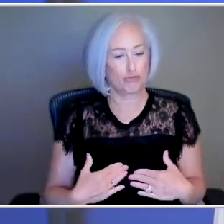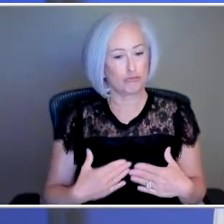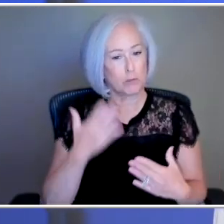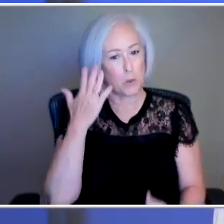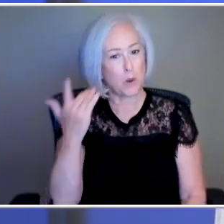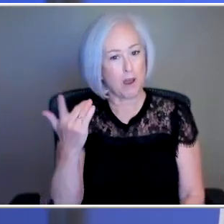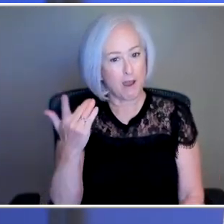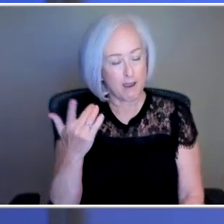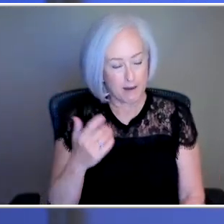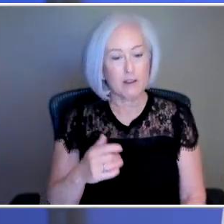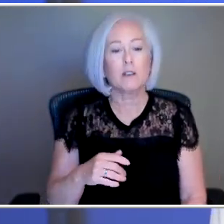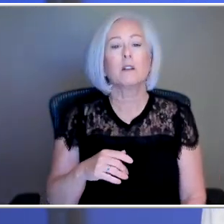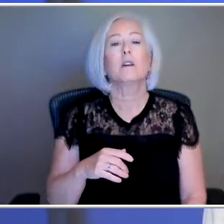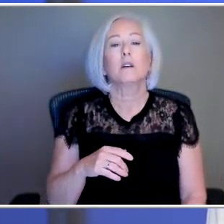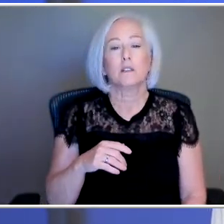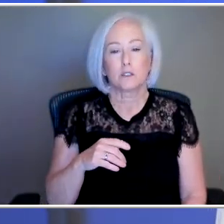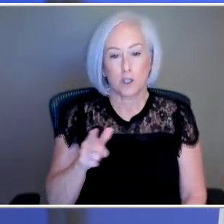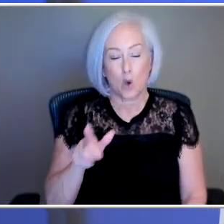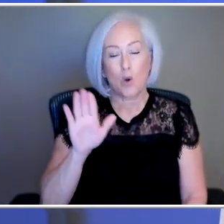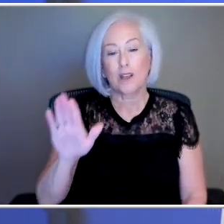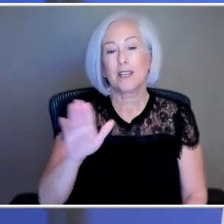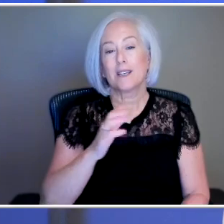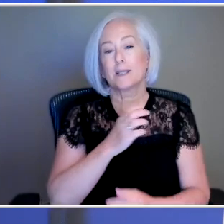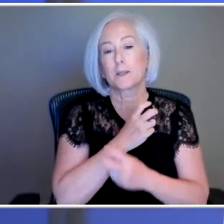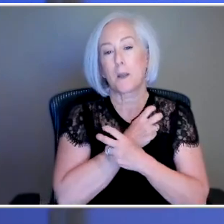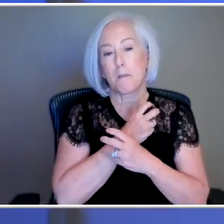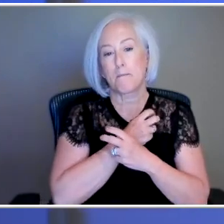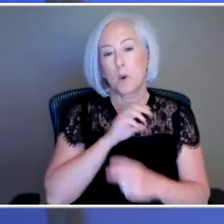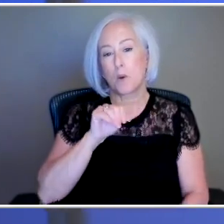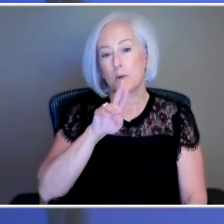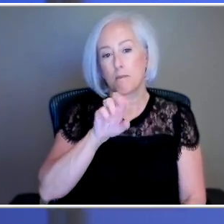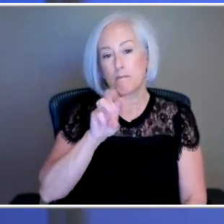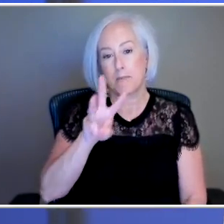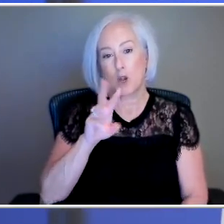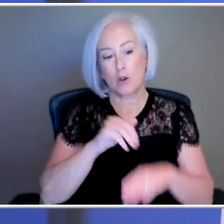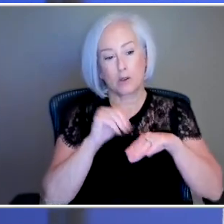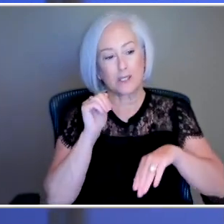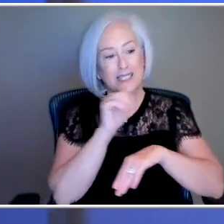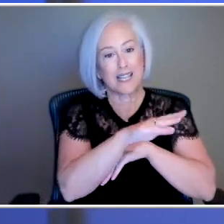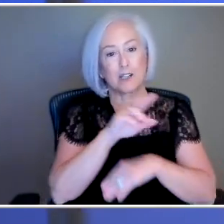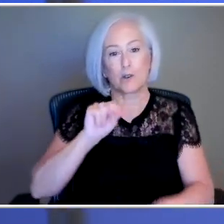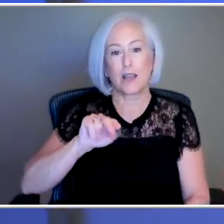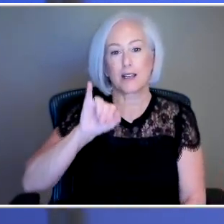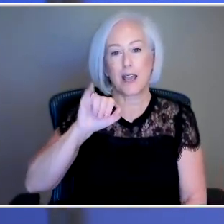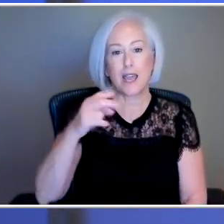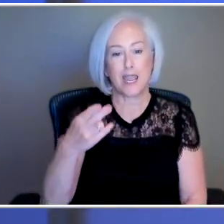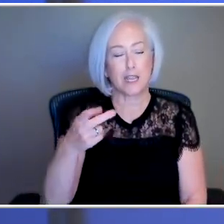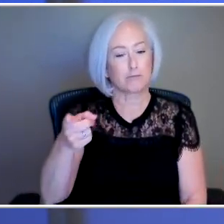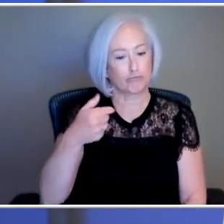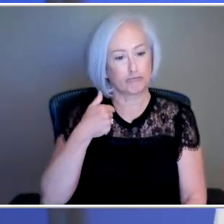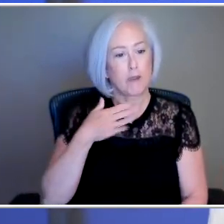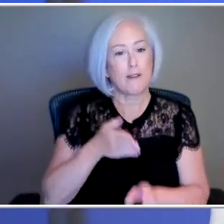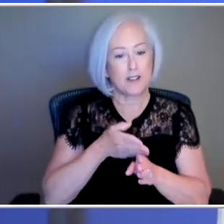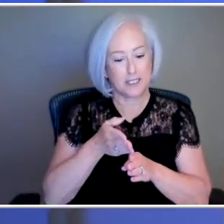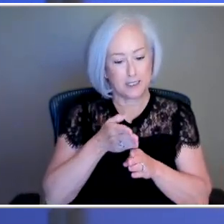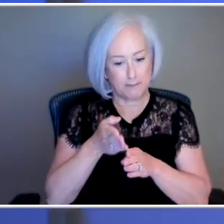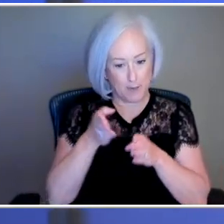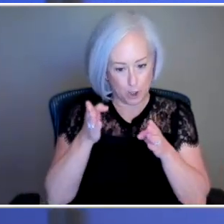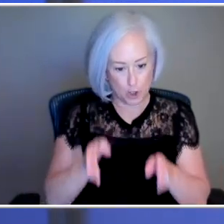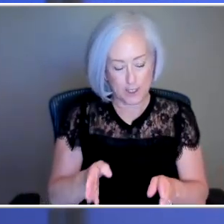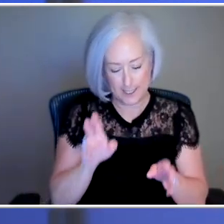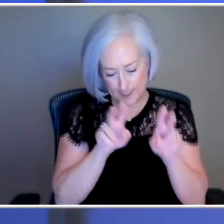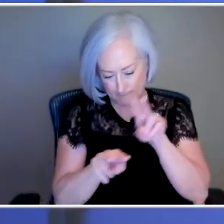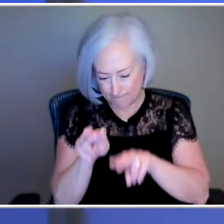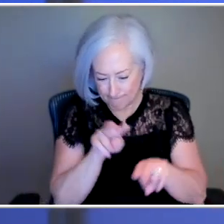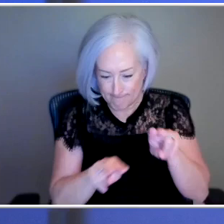your bone marrow slides out to the NIH. There's a specialist over there, Dr. Jaffe, who looked at the marrow, and our pathologist looked at the